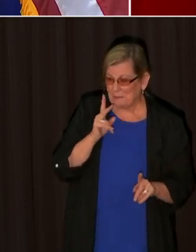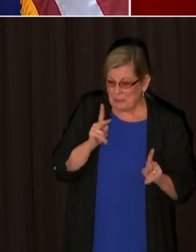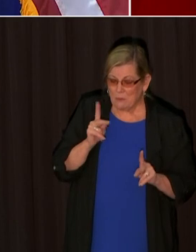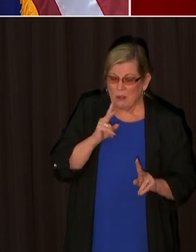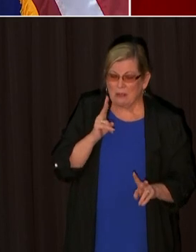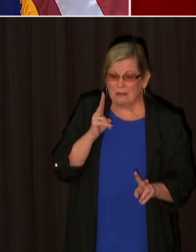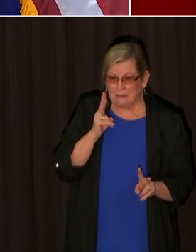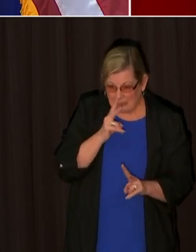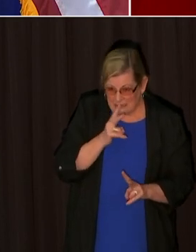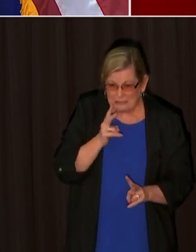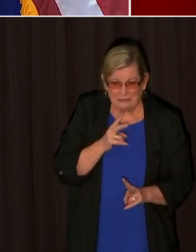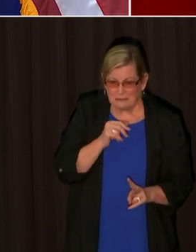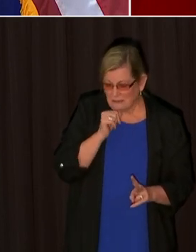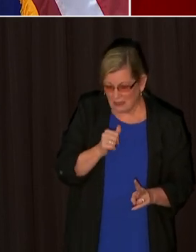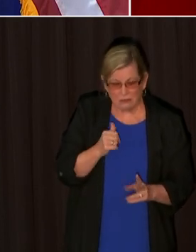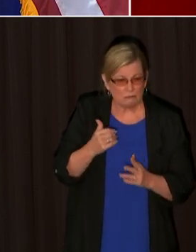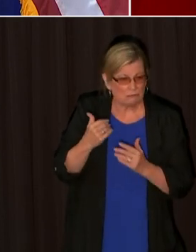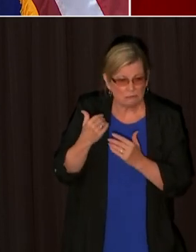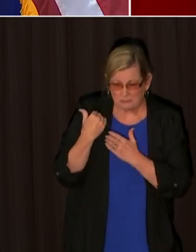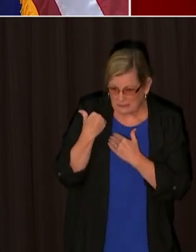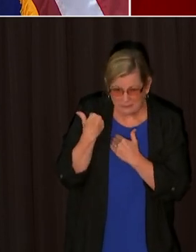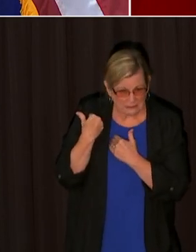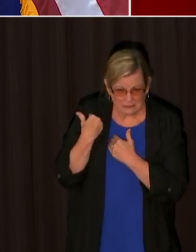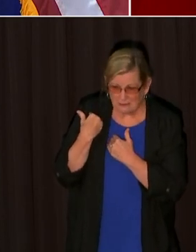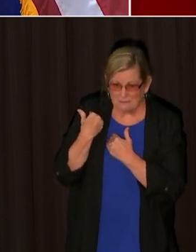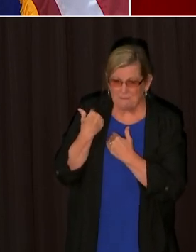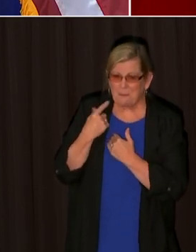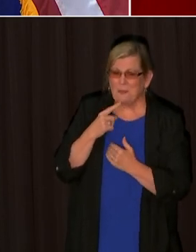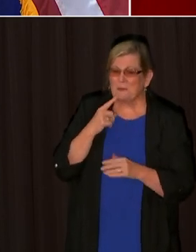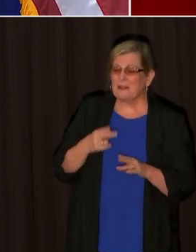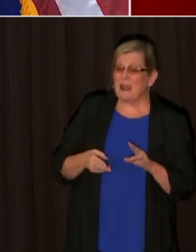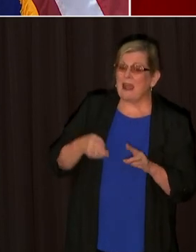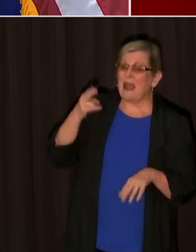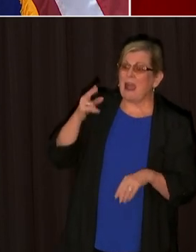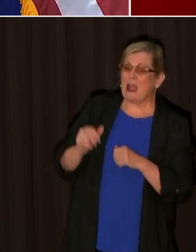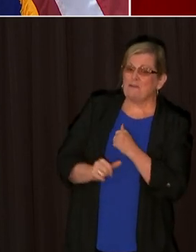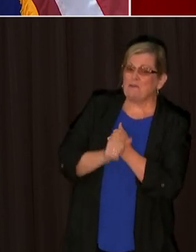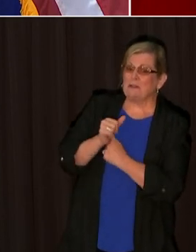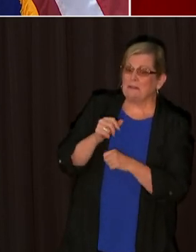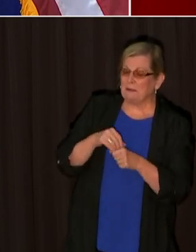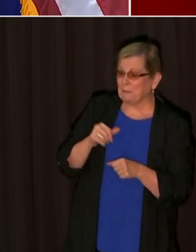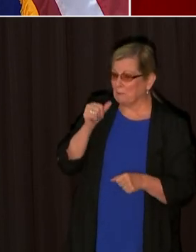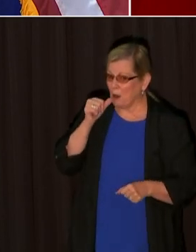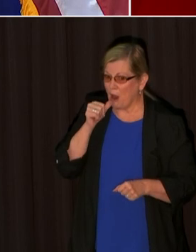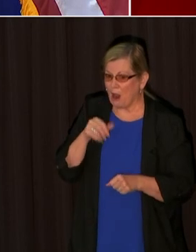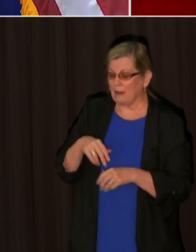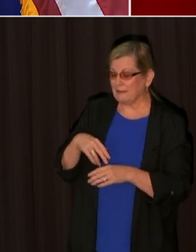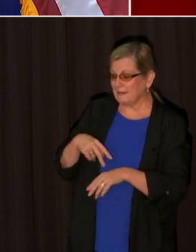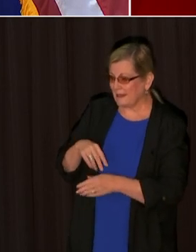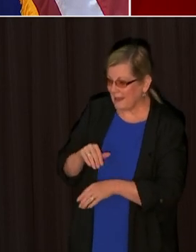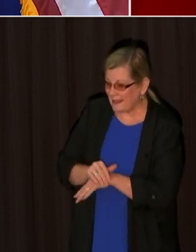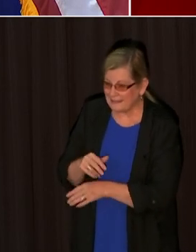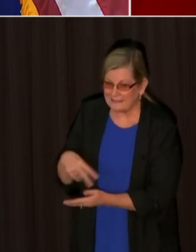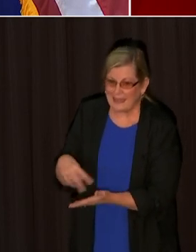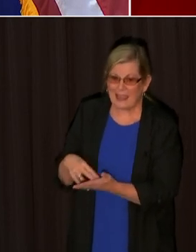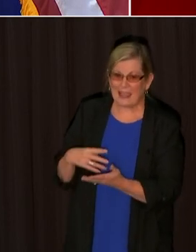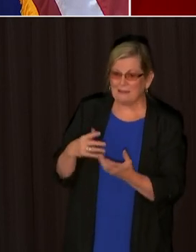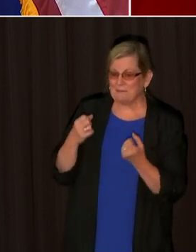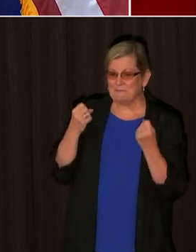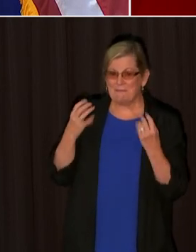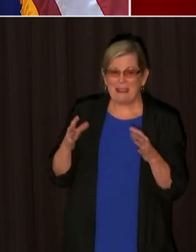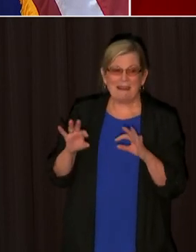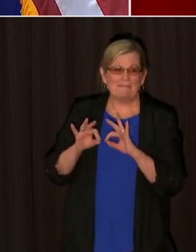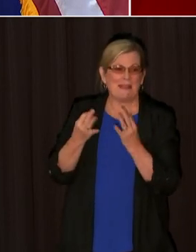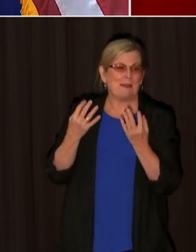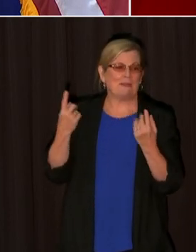to allow for high-risk activities like bars and nightclubs and other large-scale venues to